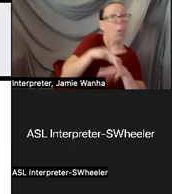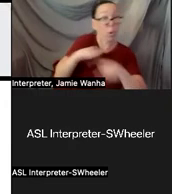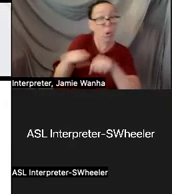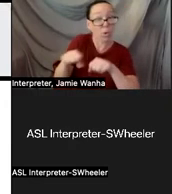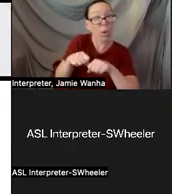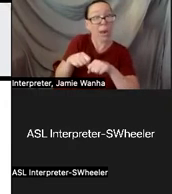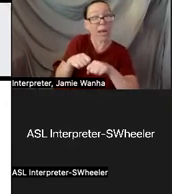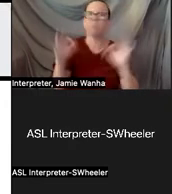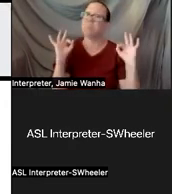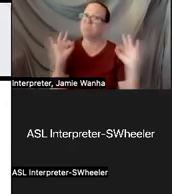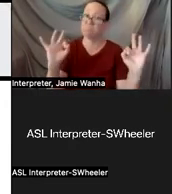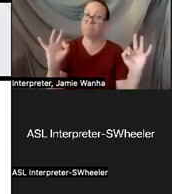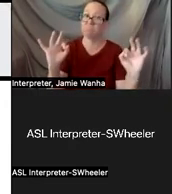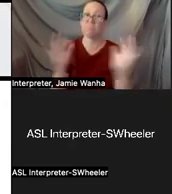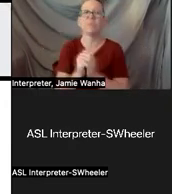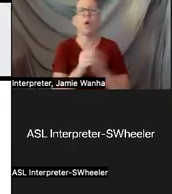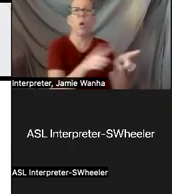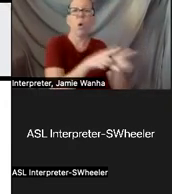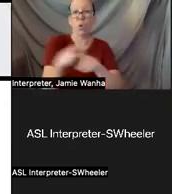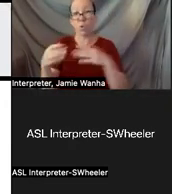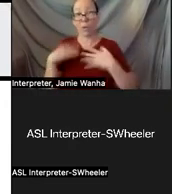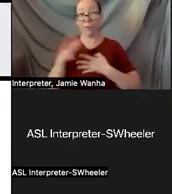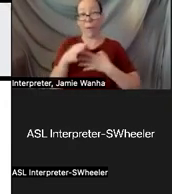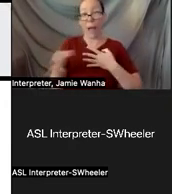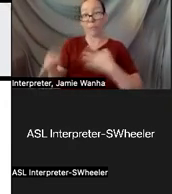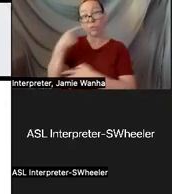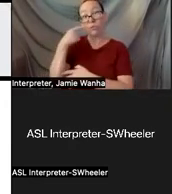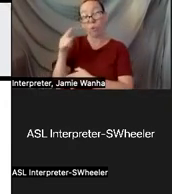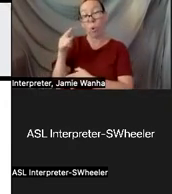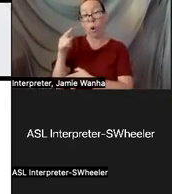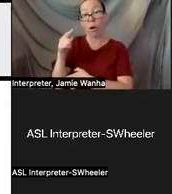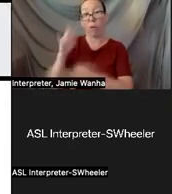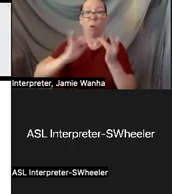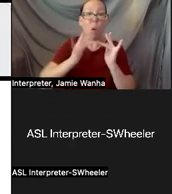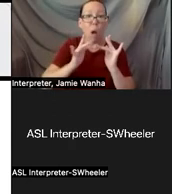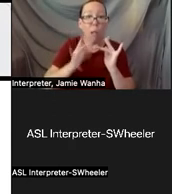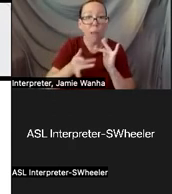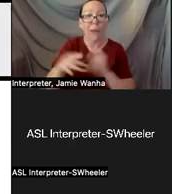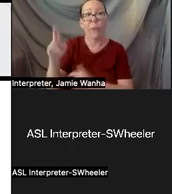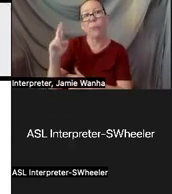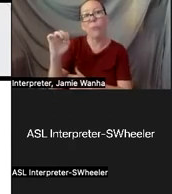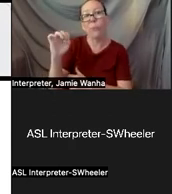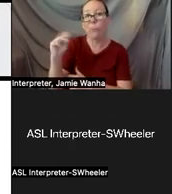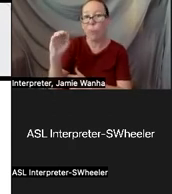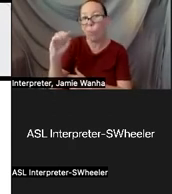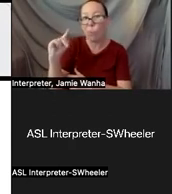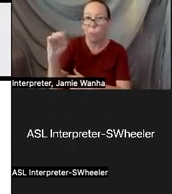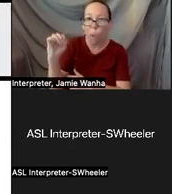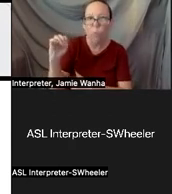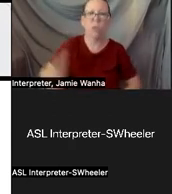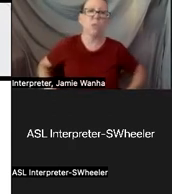options still for remote participation. If people aren't all back in the office, you can still, as was done during the peak